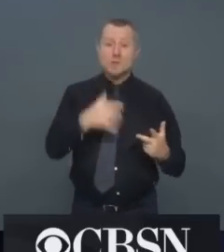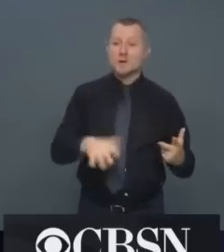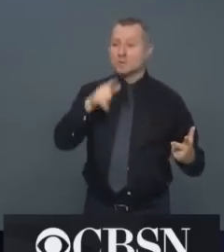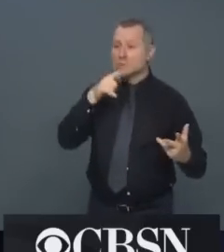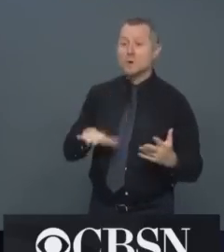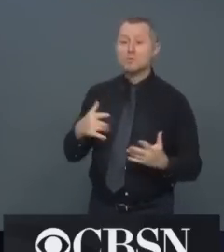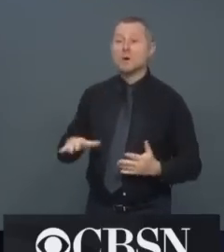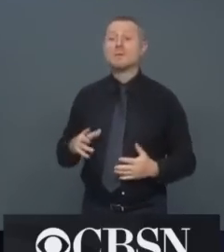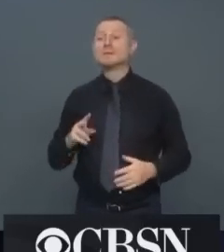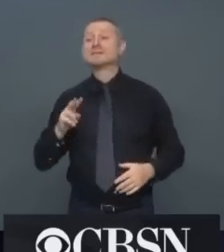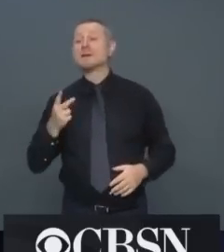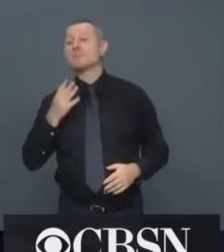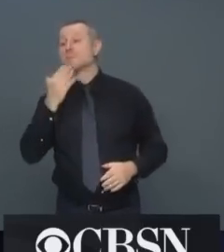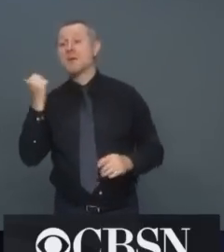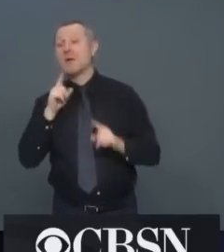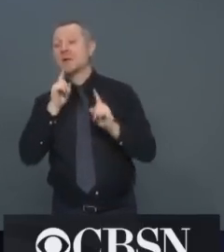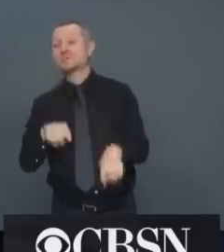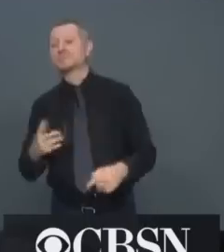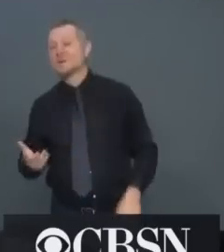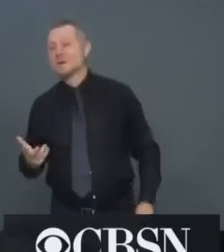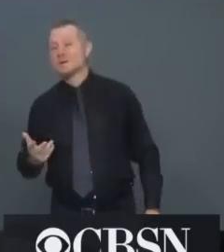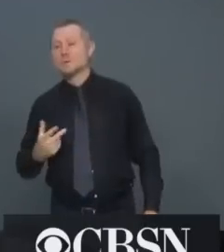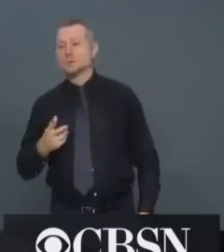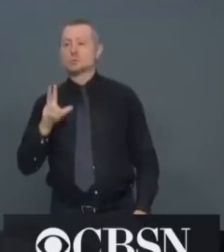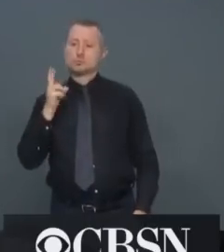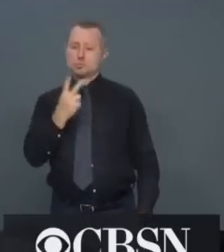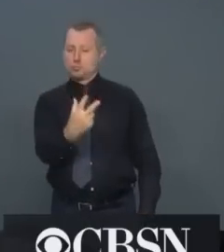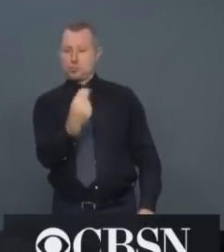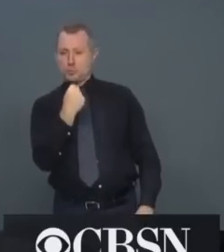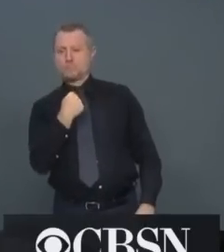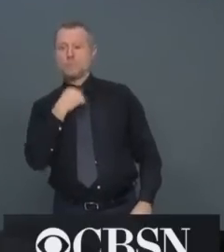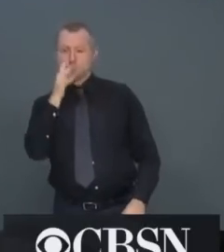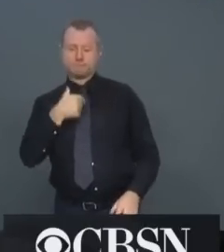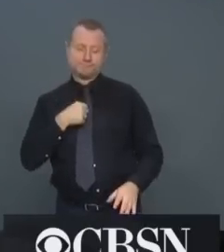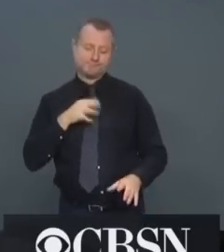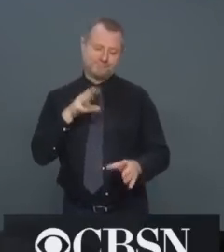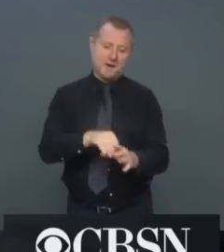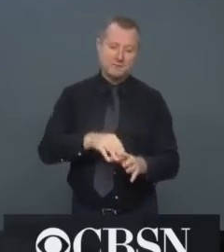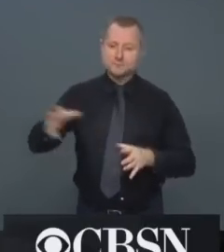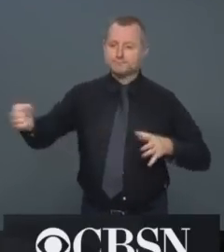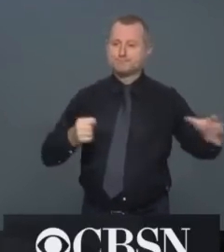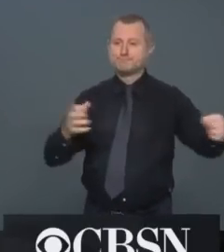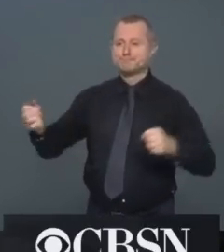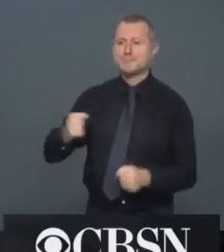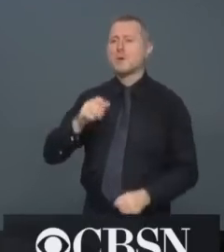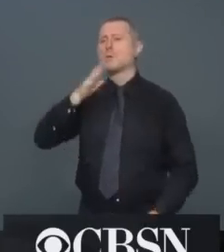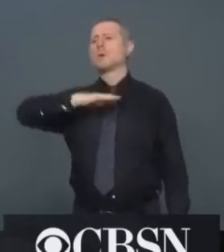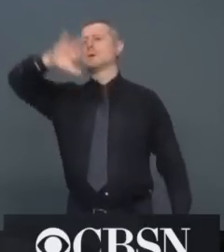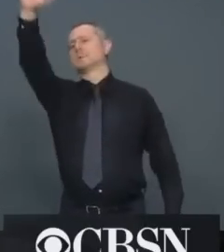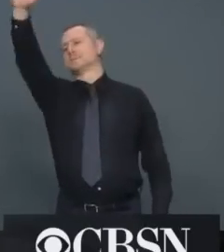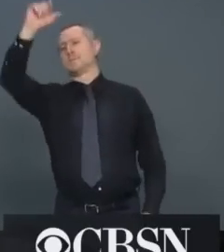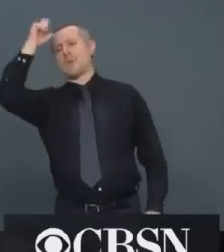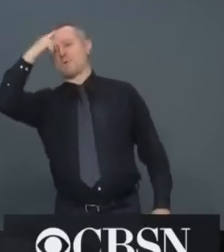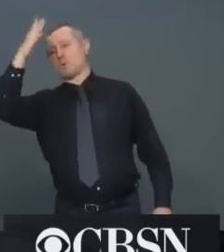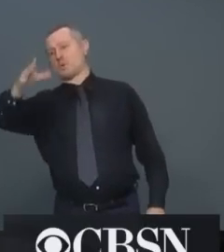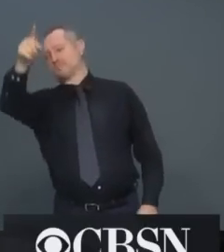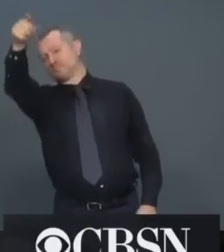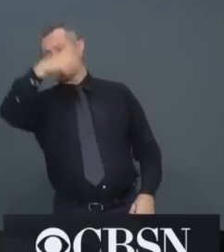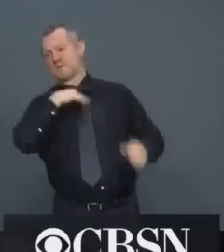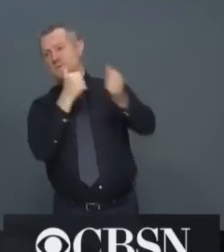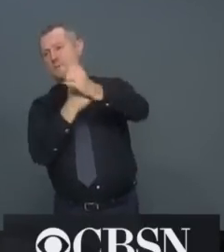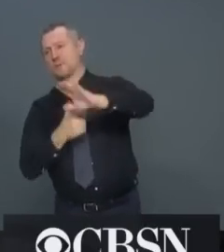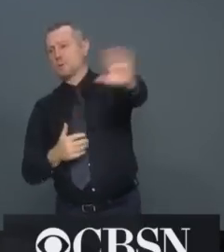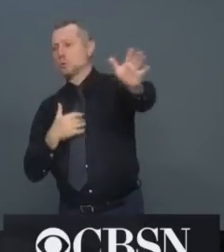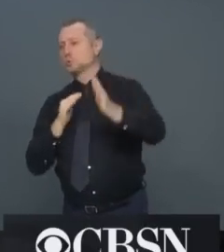I'll find someone to lead it. So, Mr. Governor, I have actually a follow-up Oh, question. excuse me 1 second. There was a second